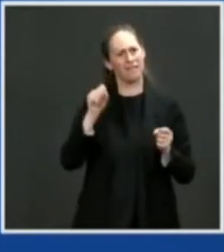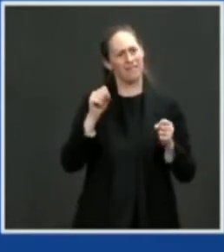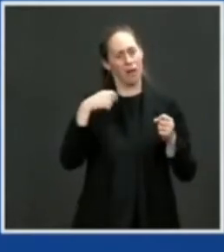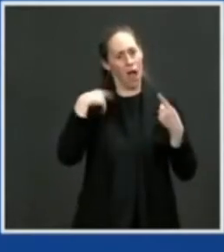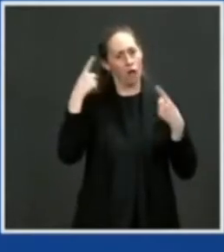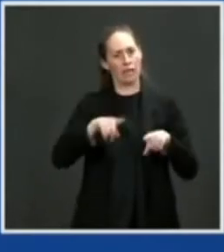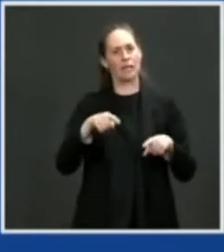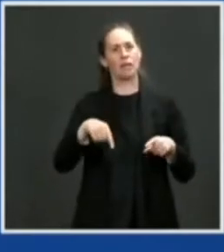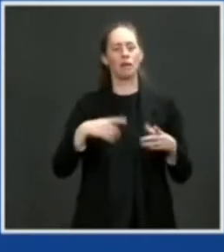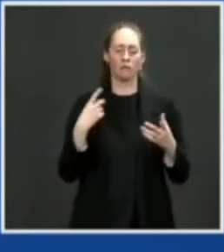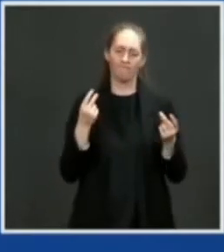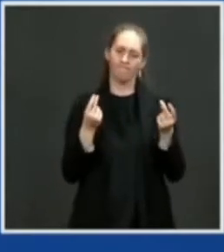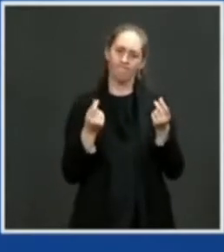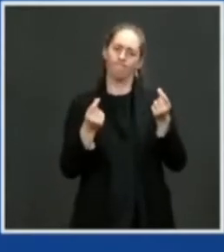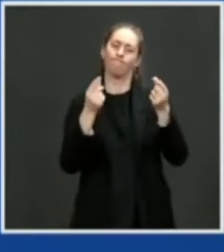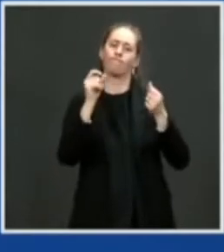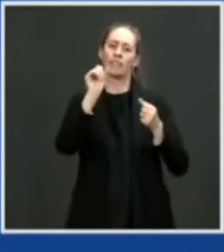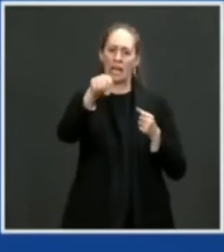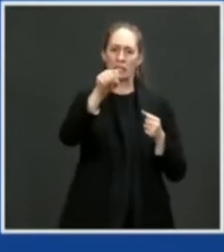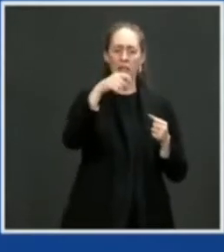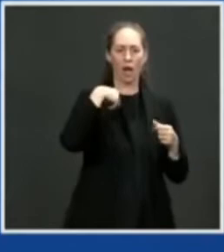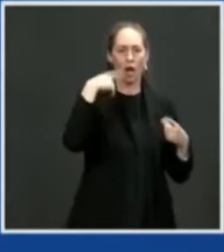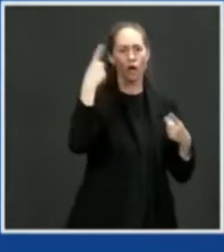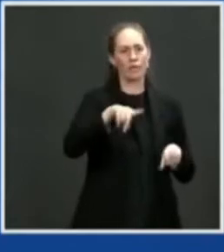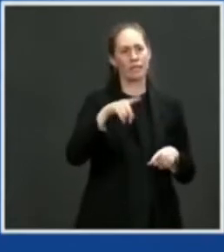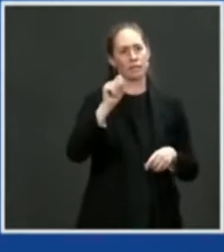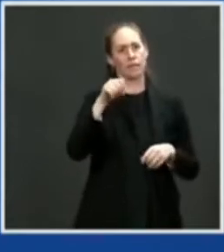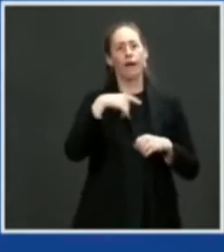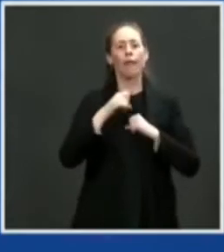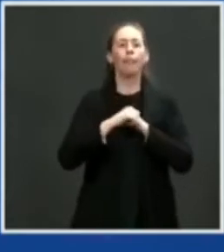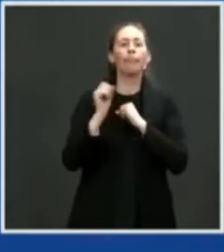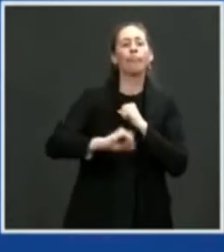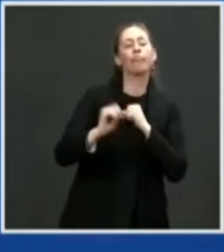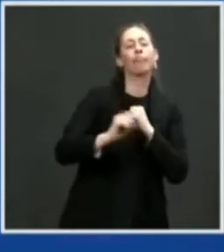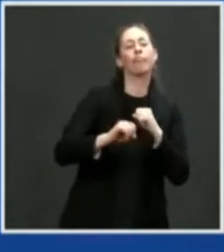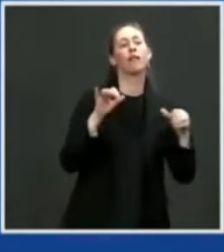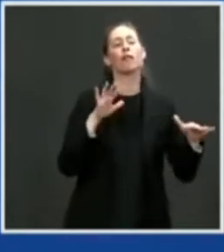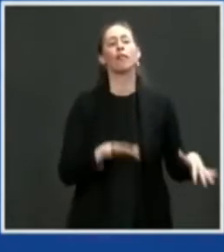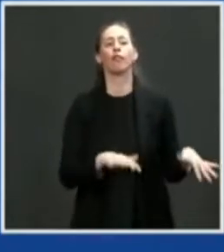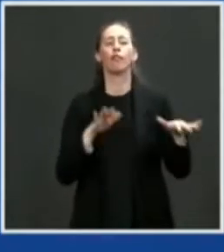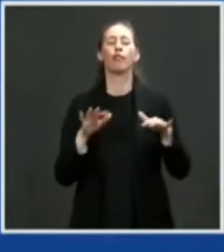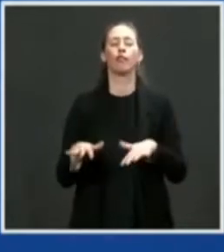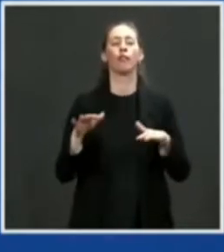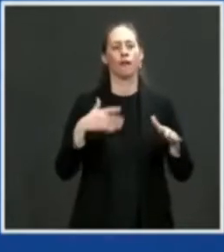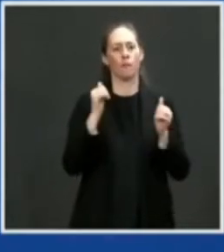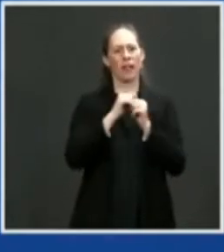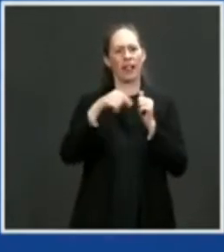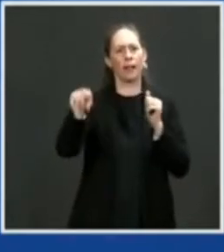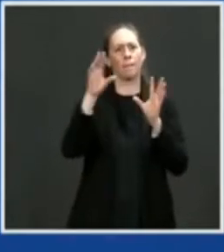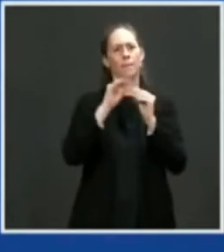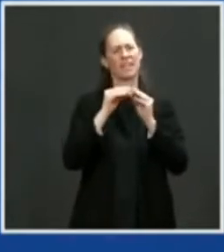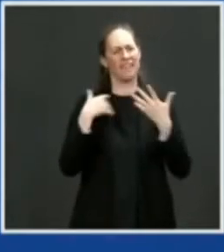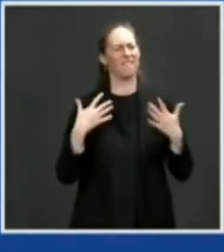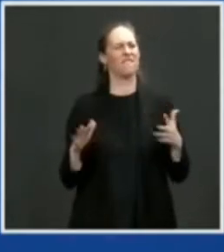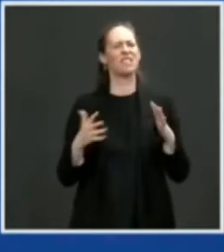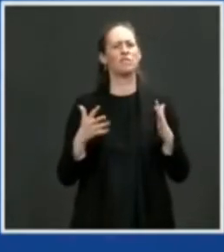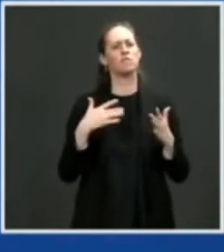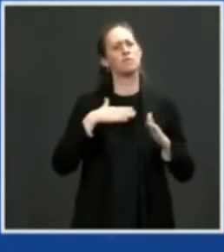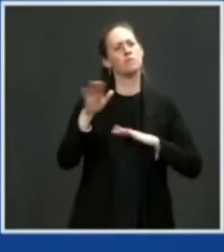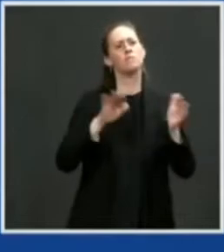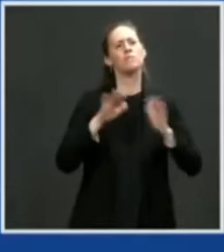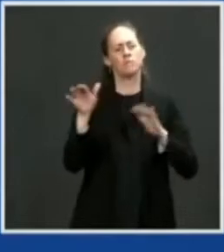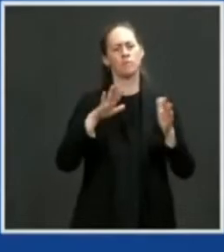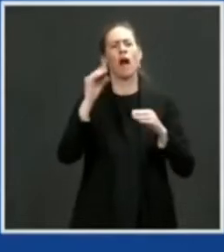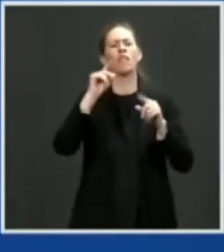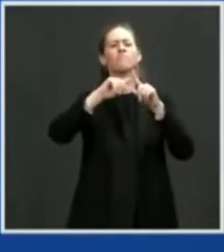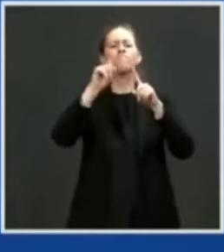going to get it done. I had a long meeting with the entire team and several cabinet level officers the other night. We're going to be